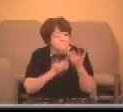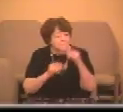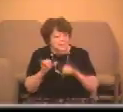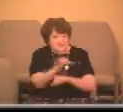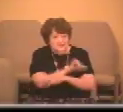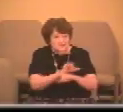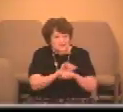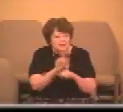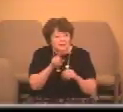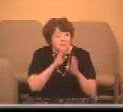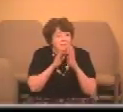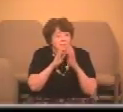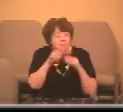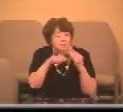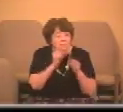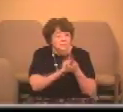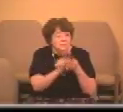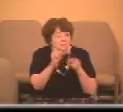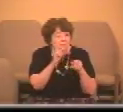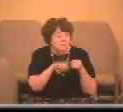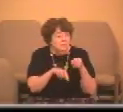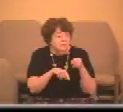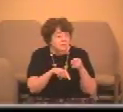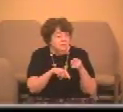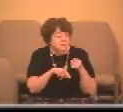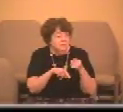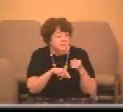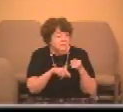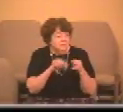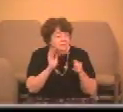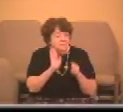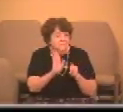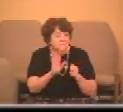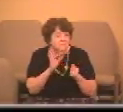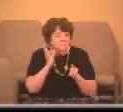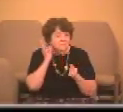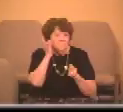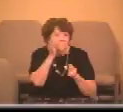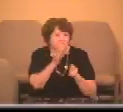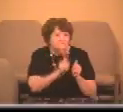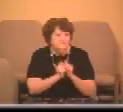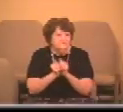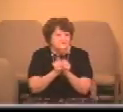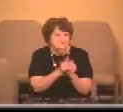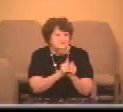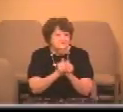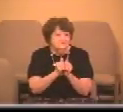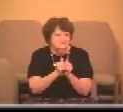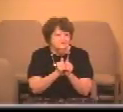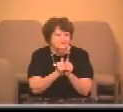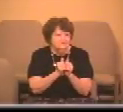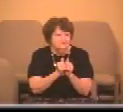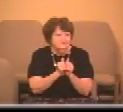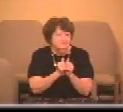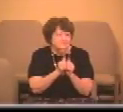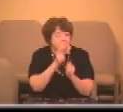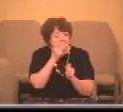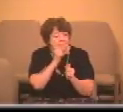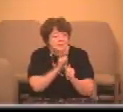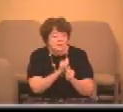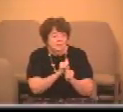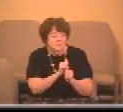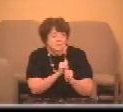the weekend, and they talk about their future together. Now, the gal in this